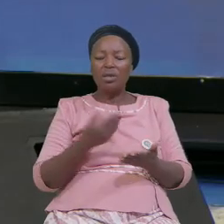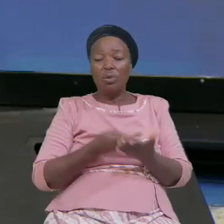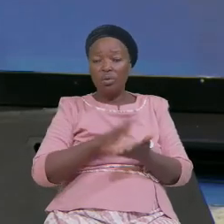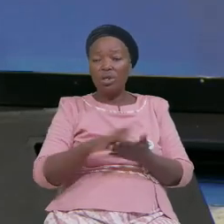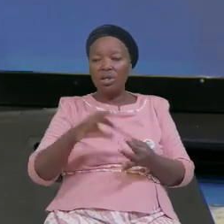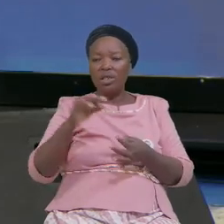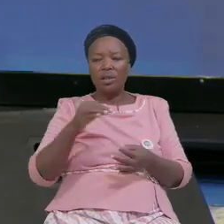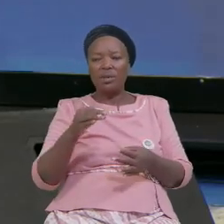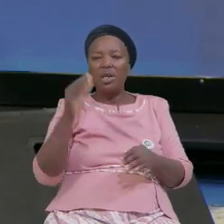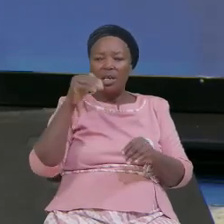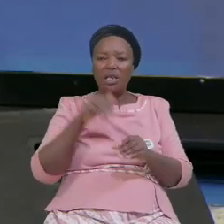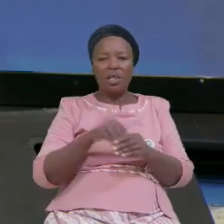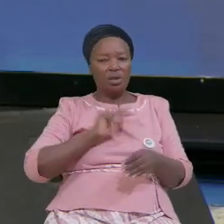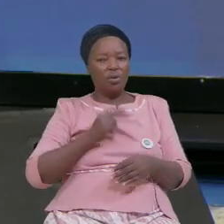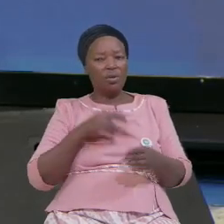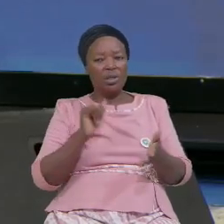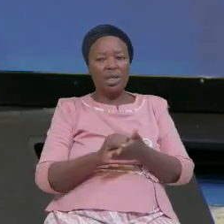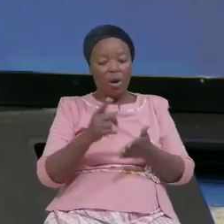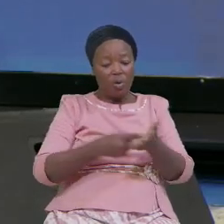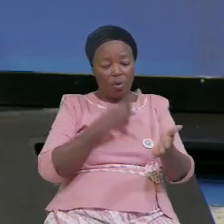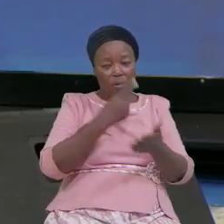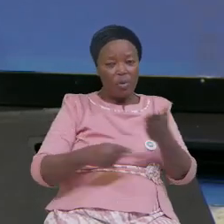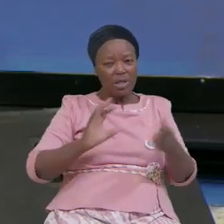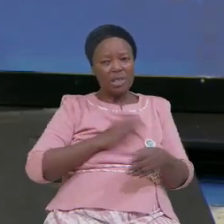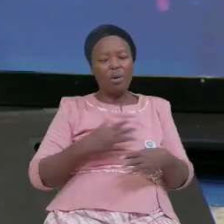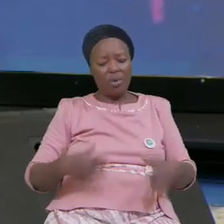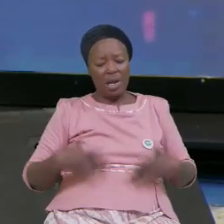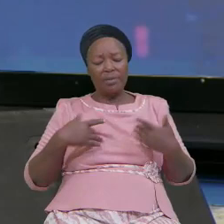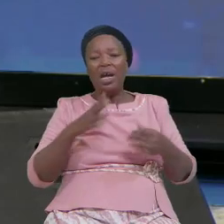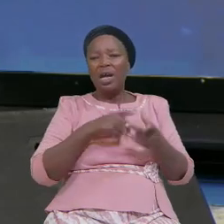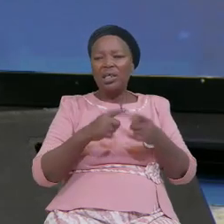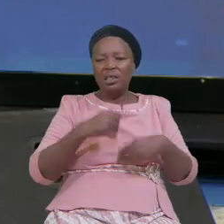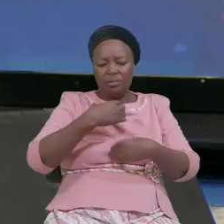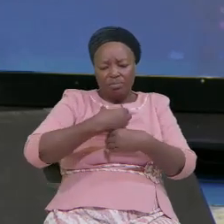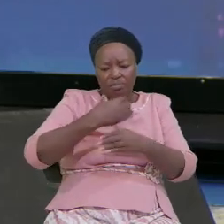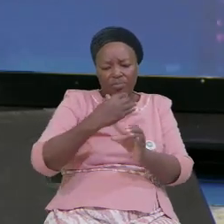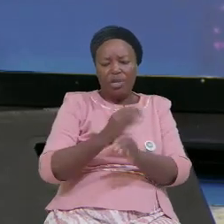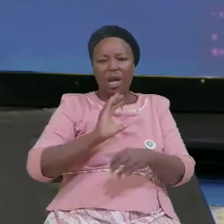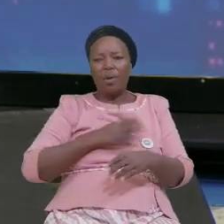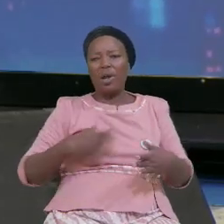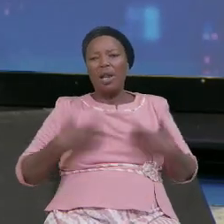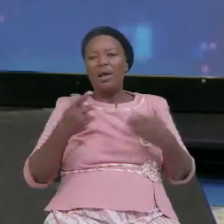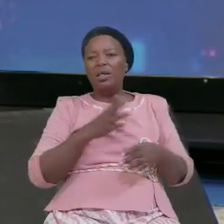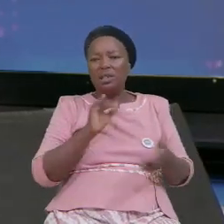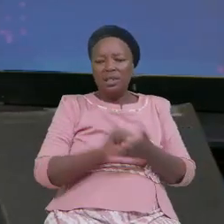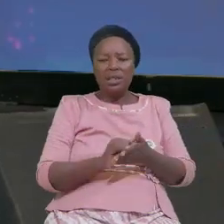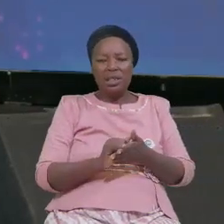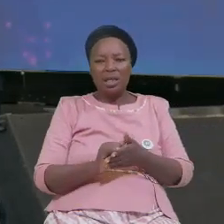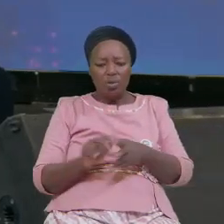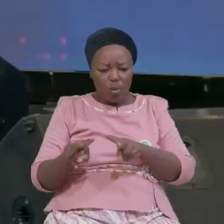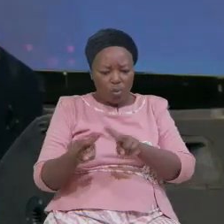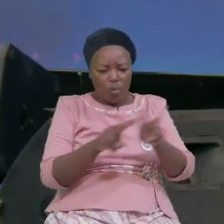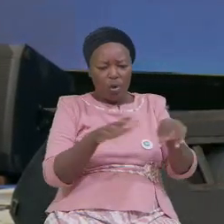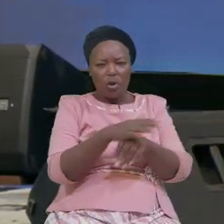that makes our lives, that molds our lives, that monitors our